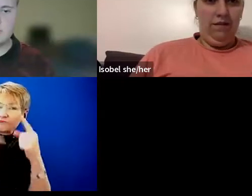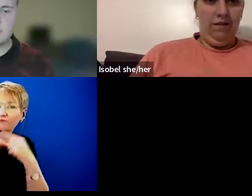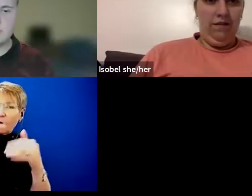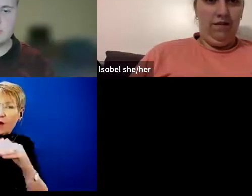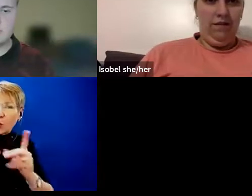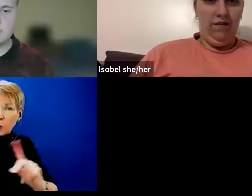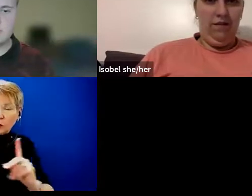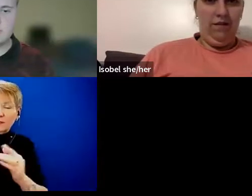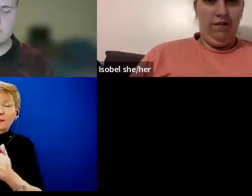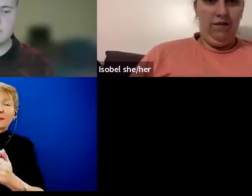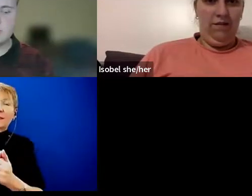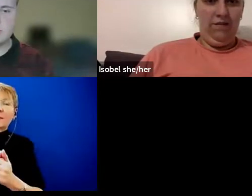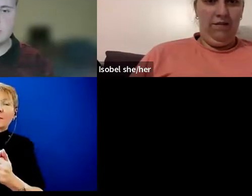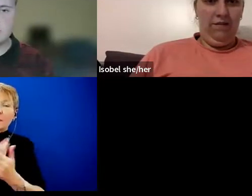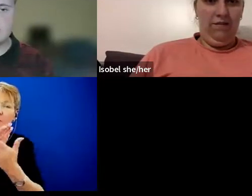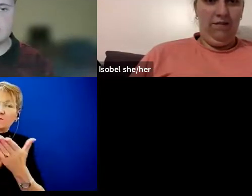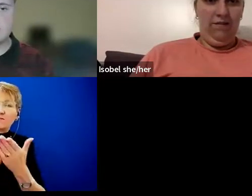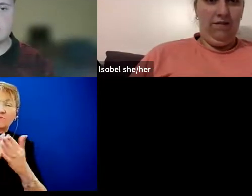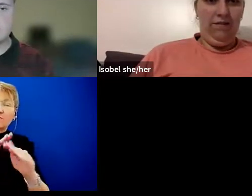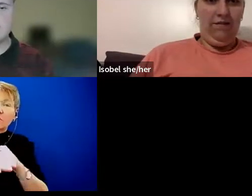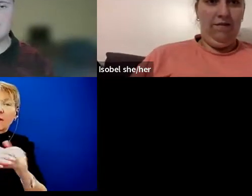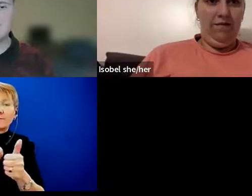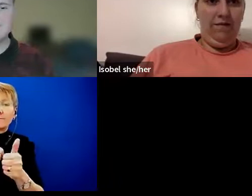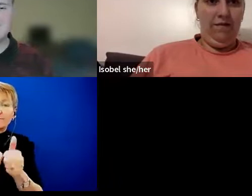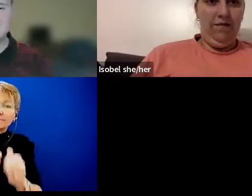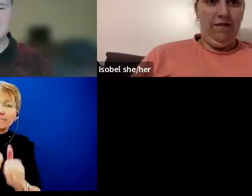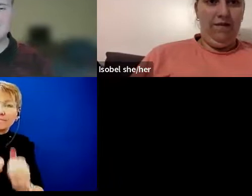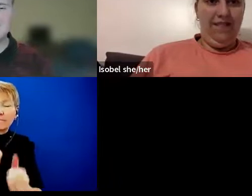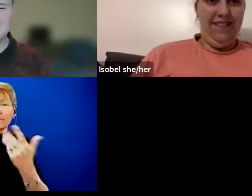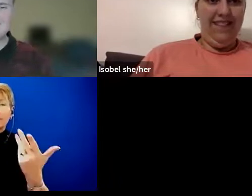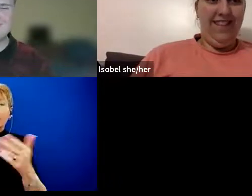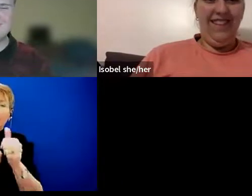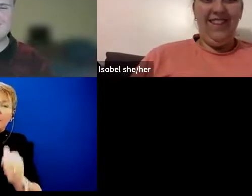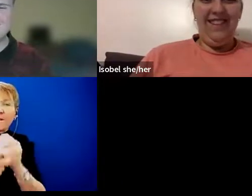my main story will be about video games and SpongeBob SquarePants.